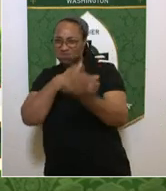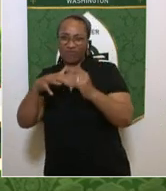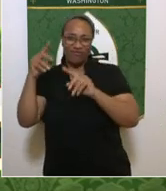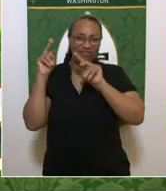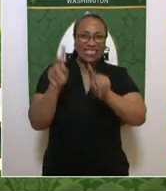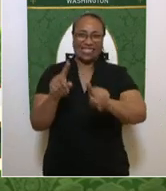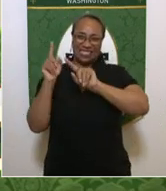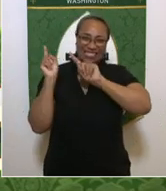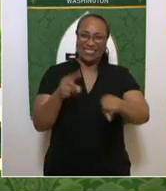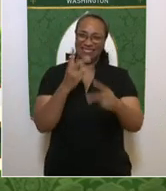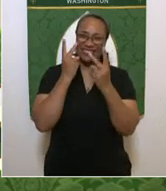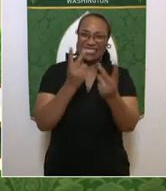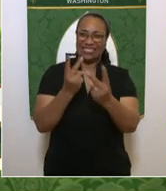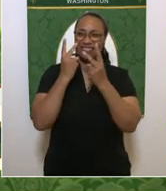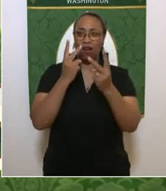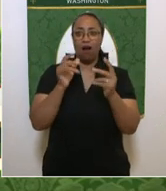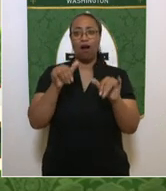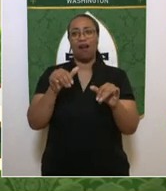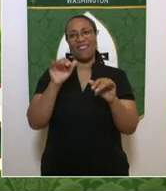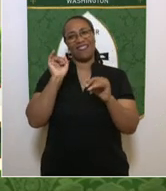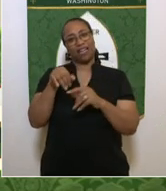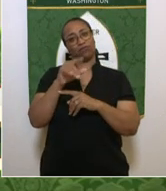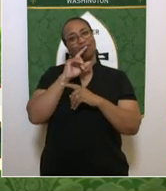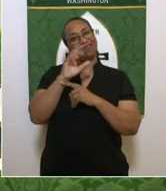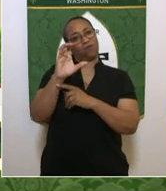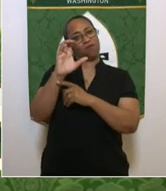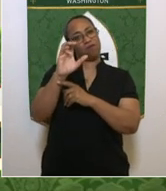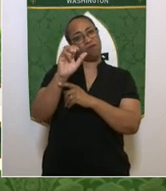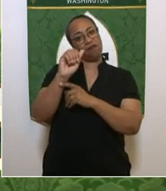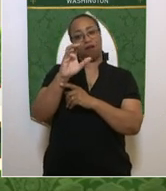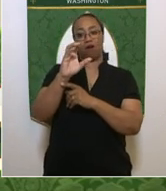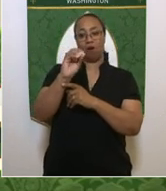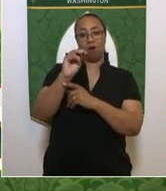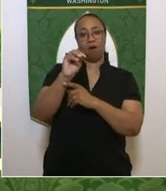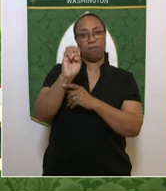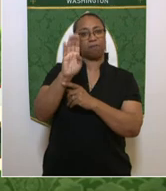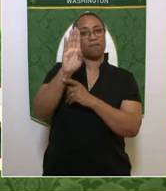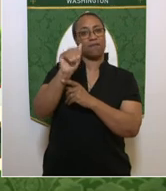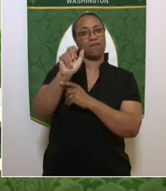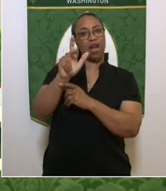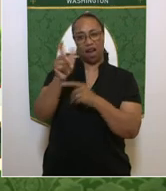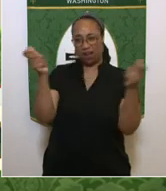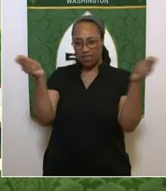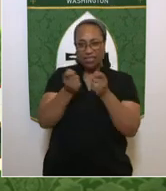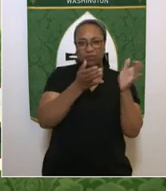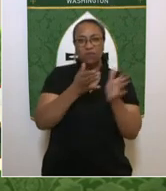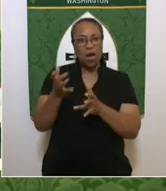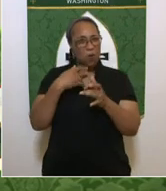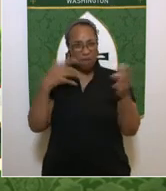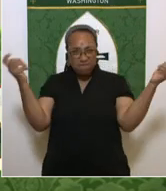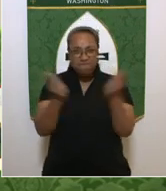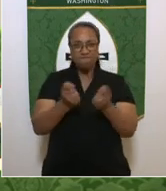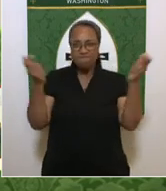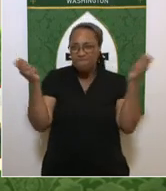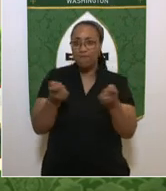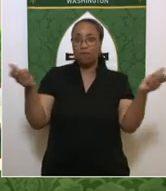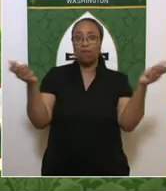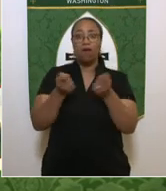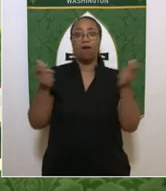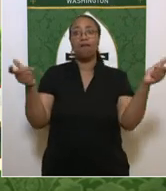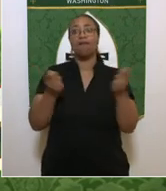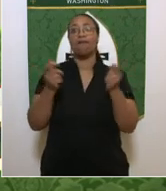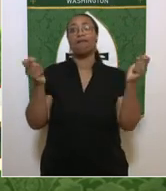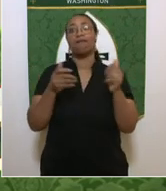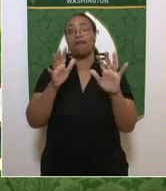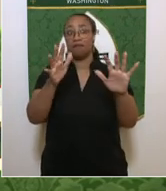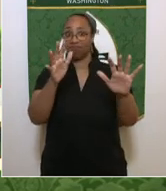on now. Now, not talk about the elephant in the room, we also, as